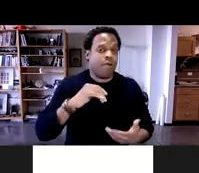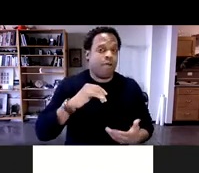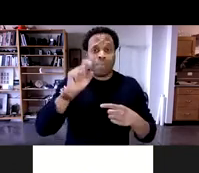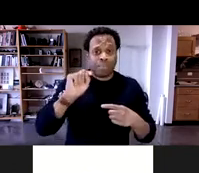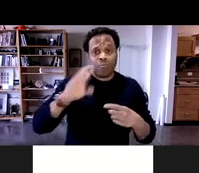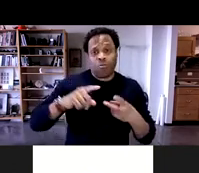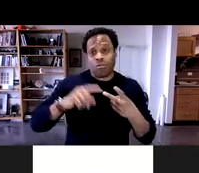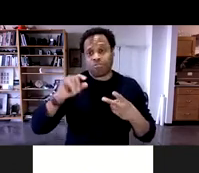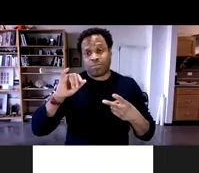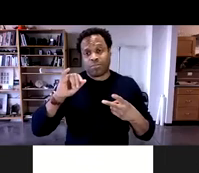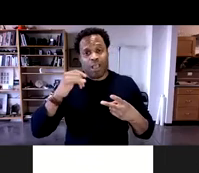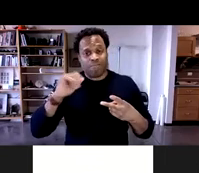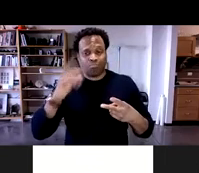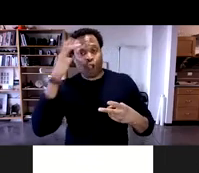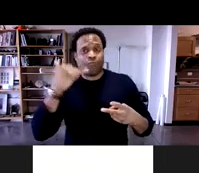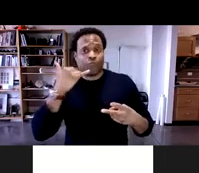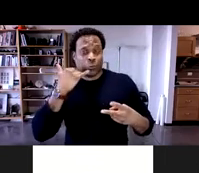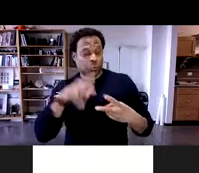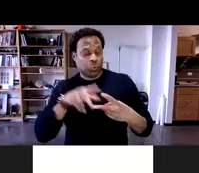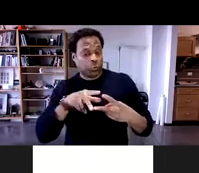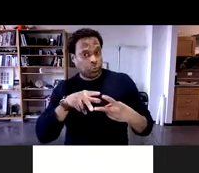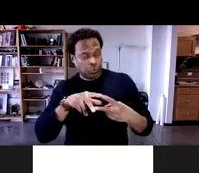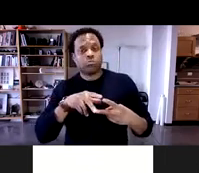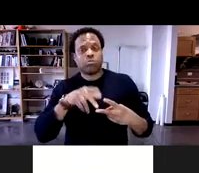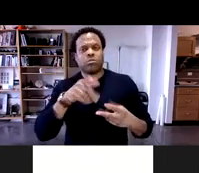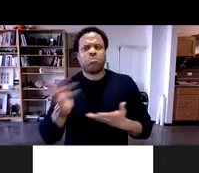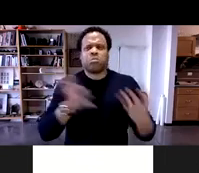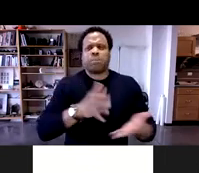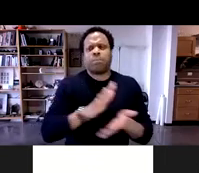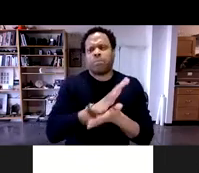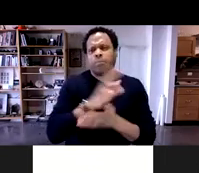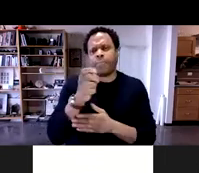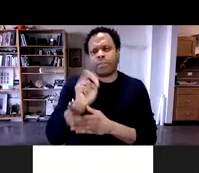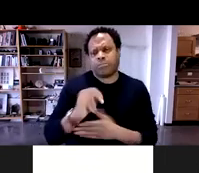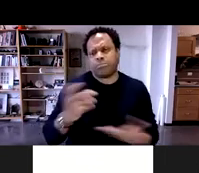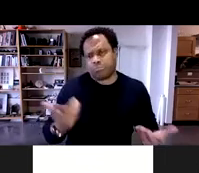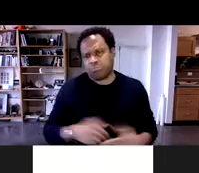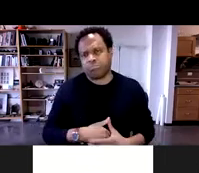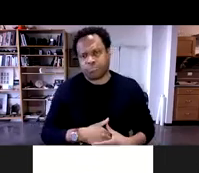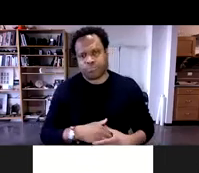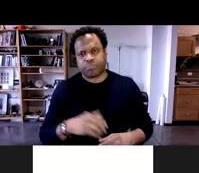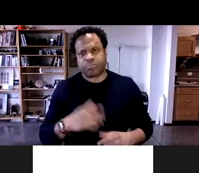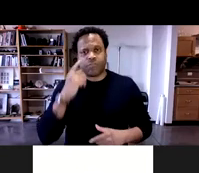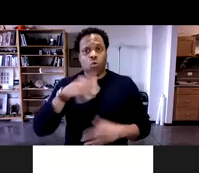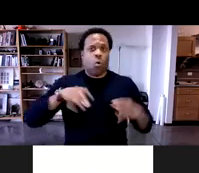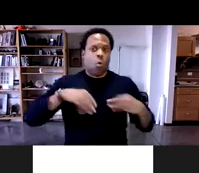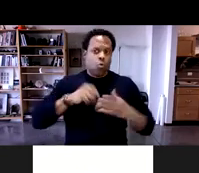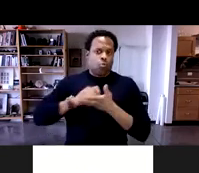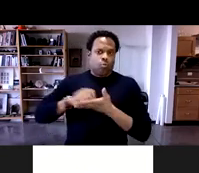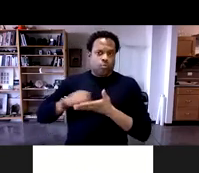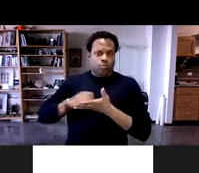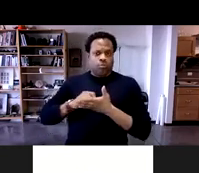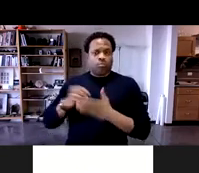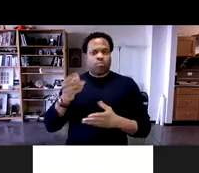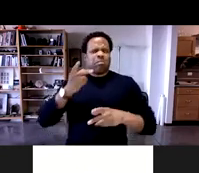And maybe if a deaf or hard of hearing person doesn't have a tablet or some sort of a smartphone technology, maybe just keep a little notebook with them or a little